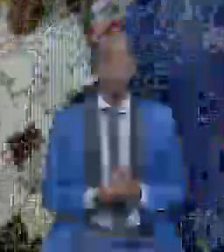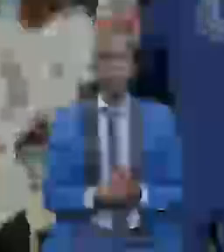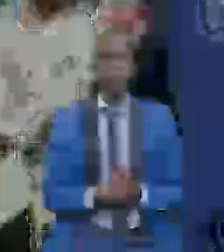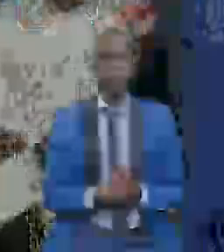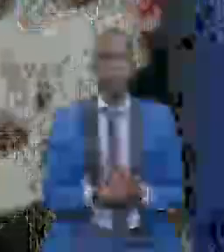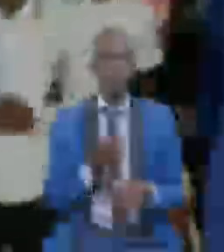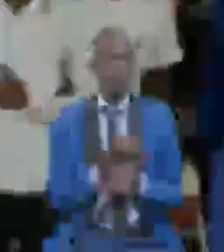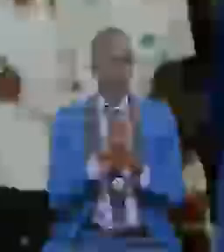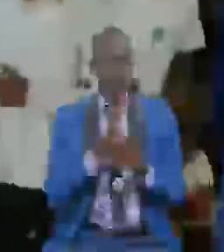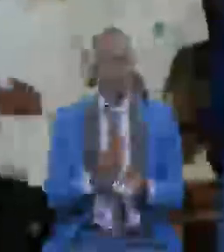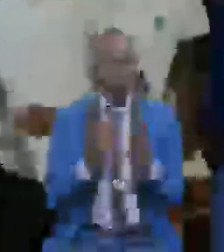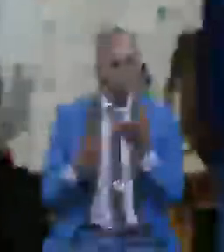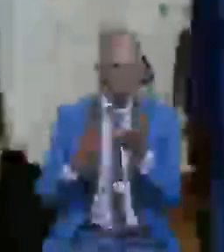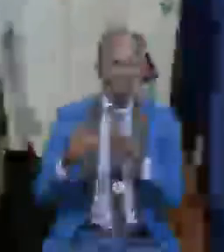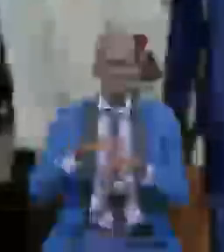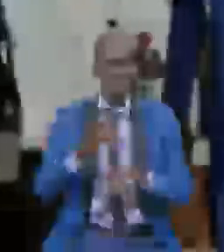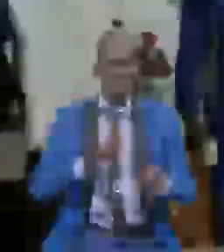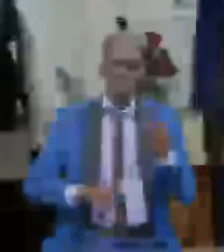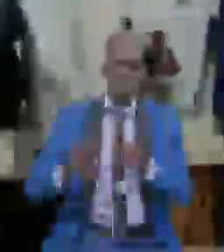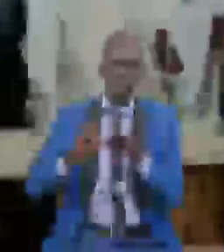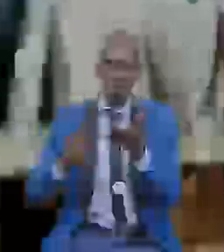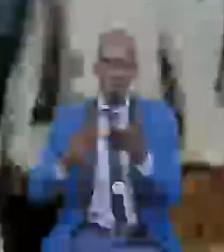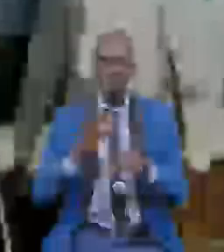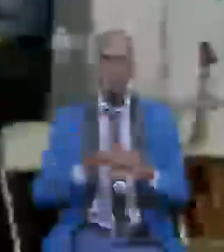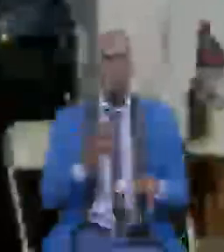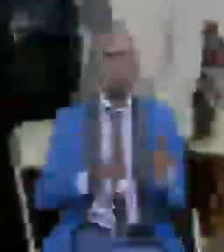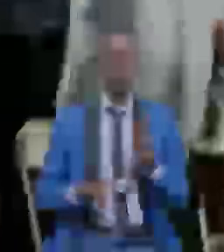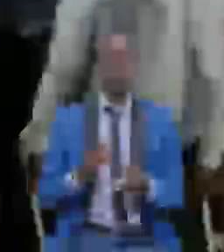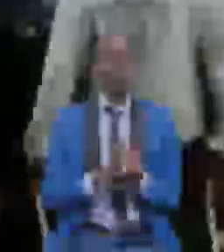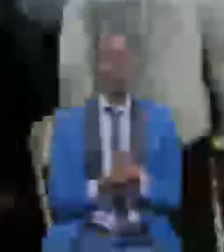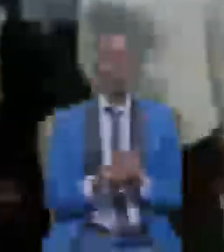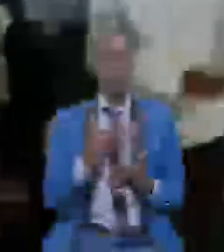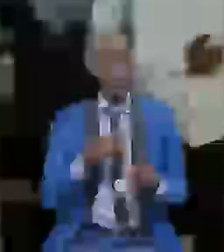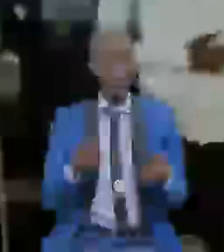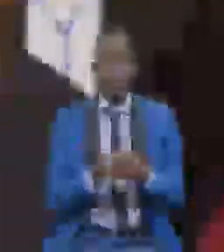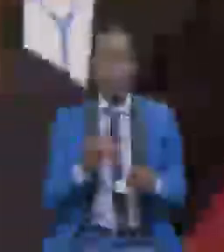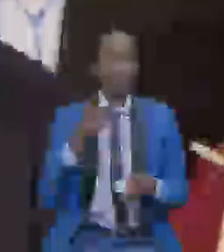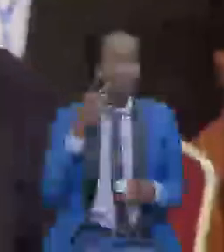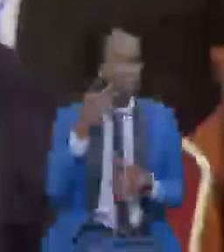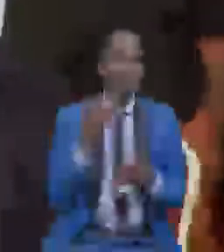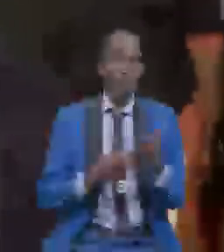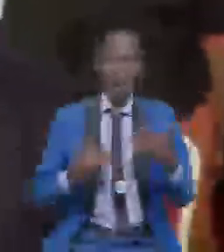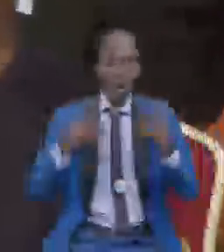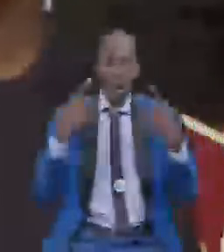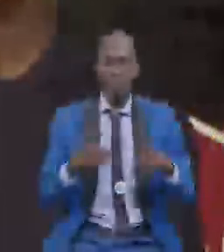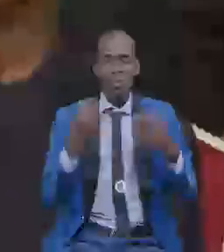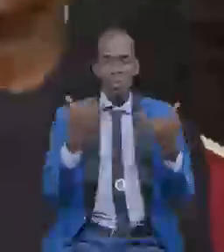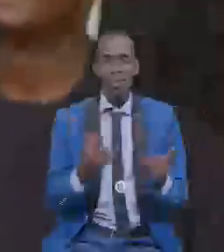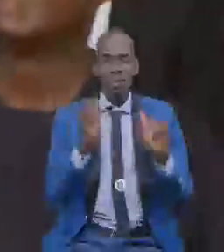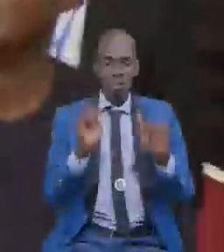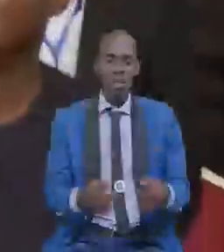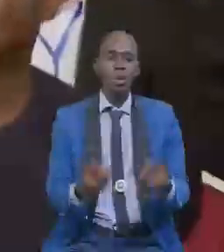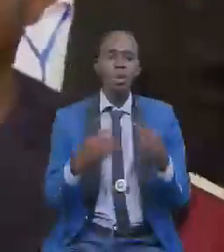Counselors, check up with them, check up on them. And as you see what has happened, now you can come out.